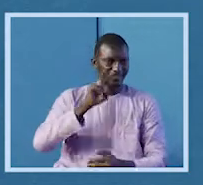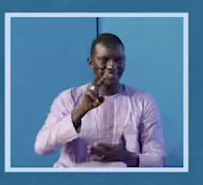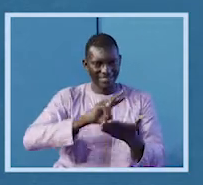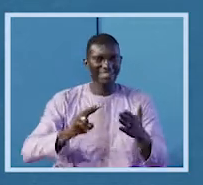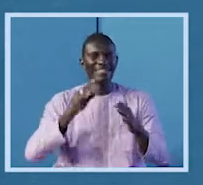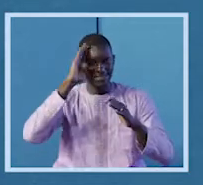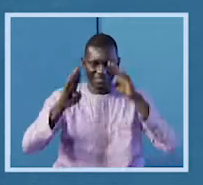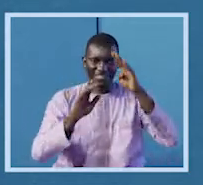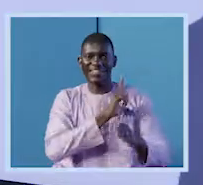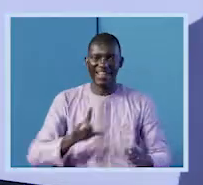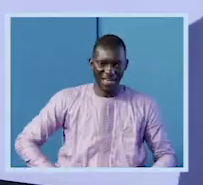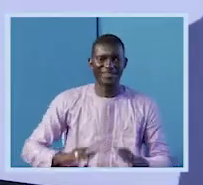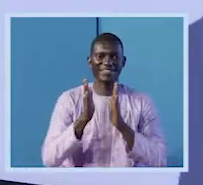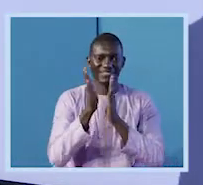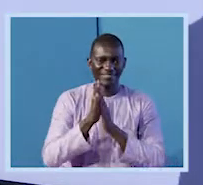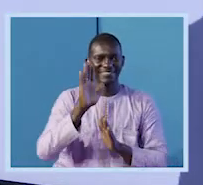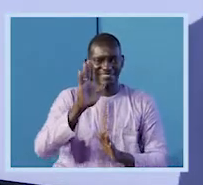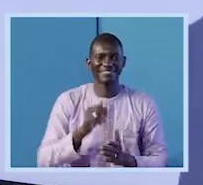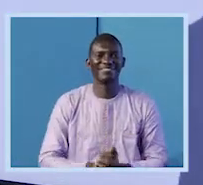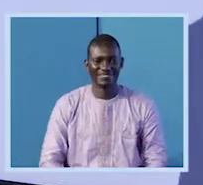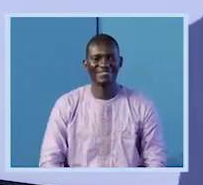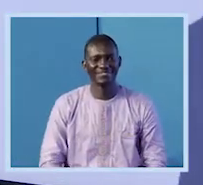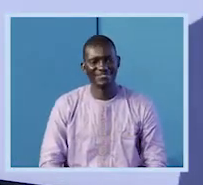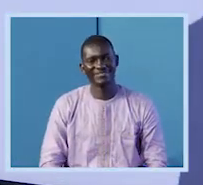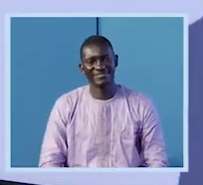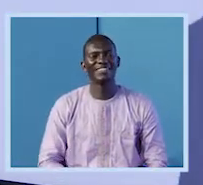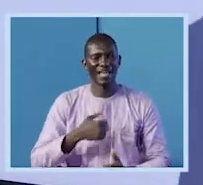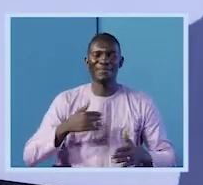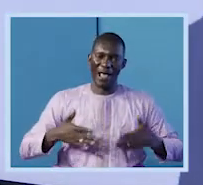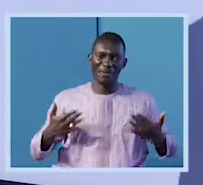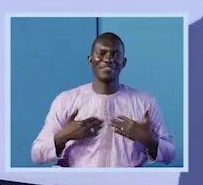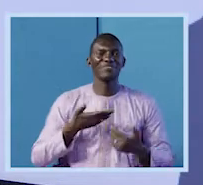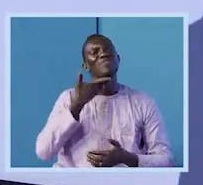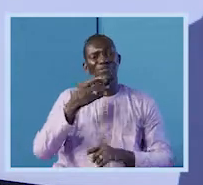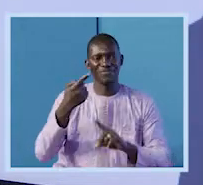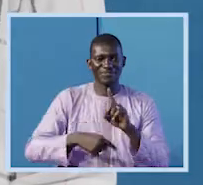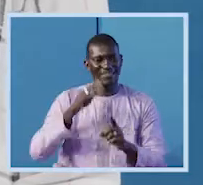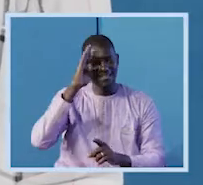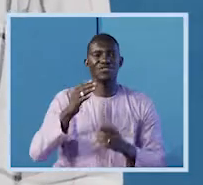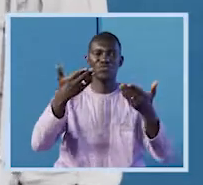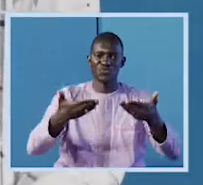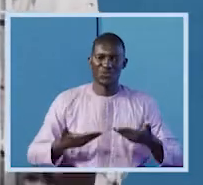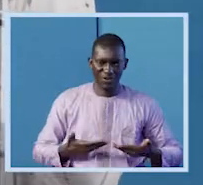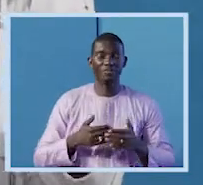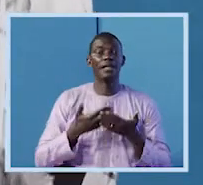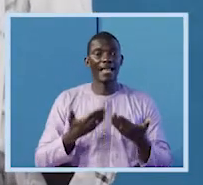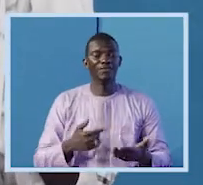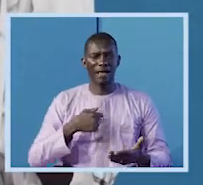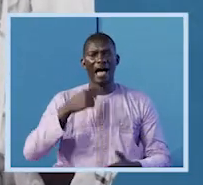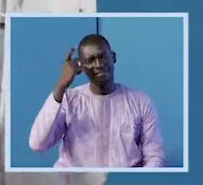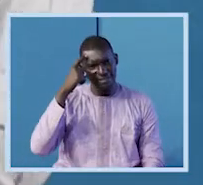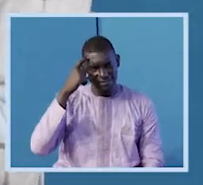and congratulations. Thank you very much, Geneva. Yeah. I'm pleased to be the Youth of the Month. Thank you very much. Yeah, you are welcome. I